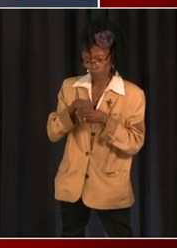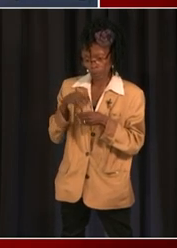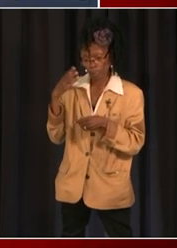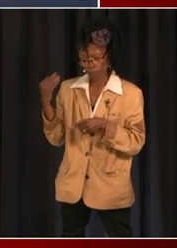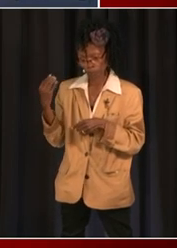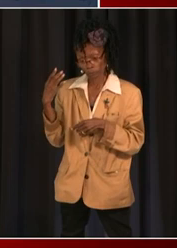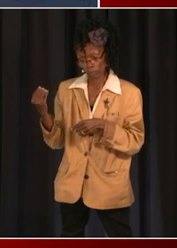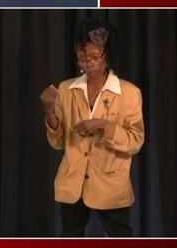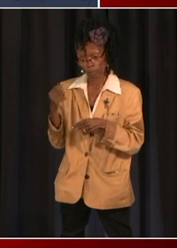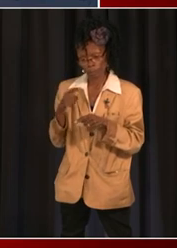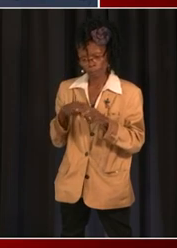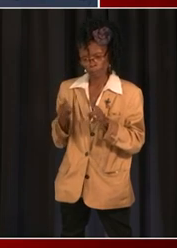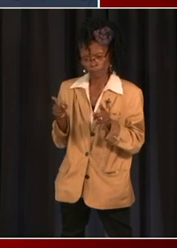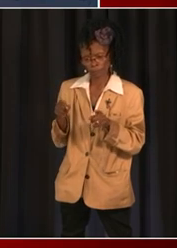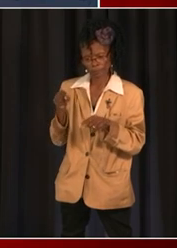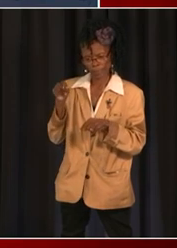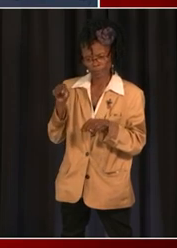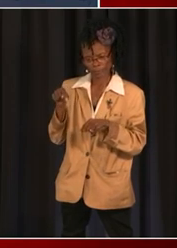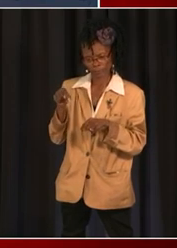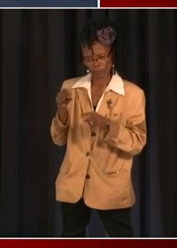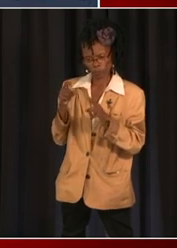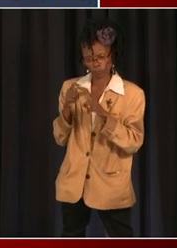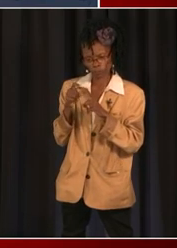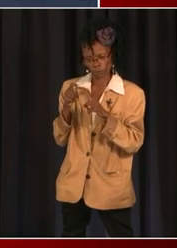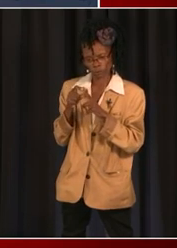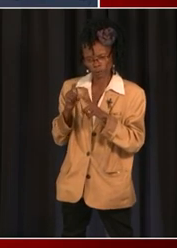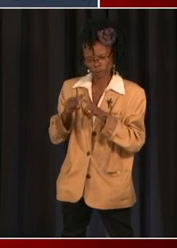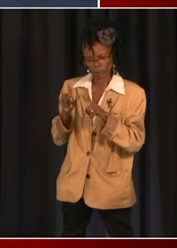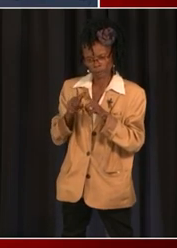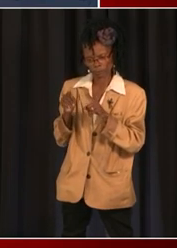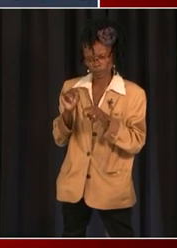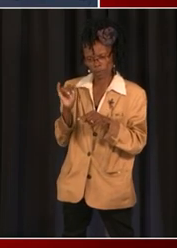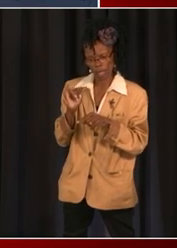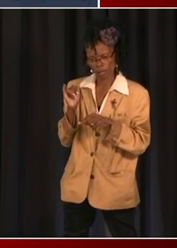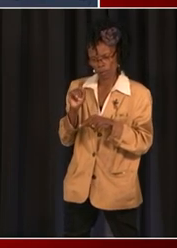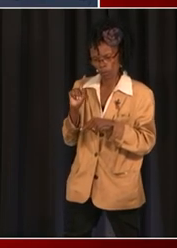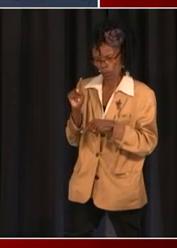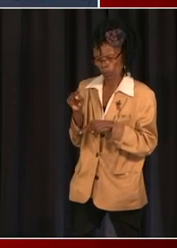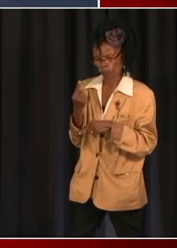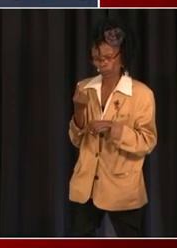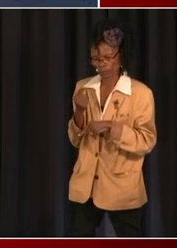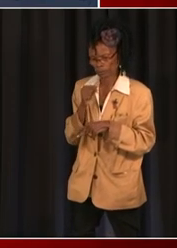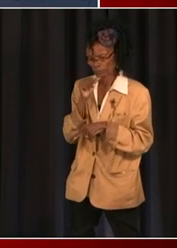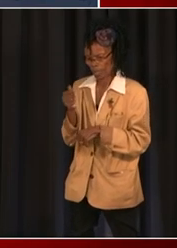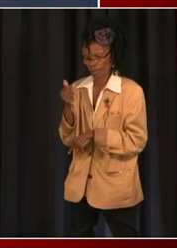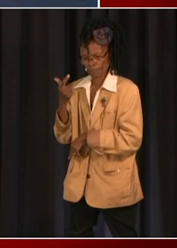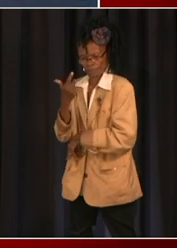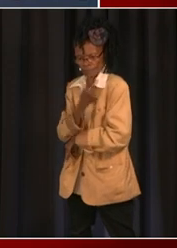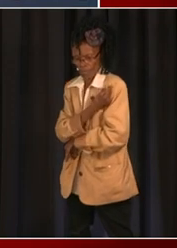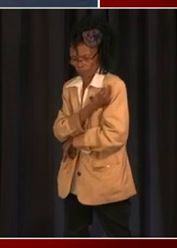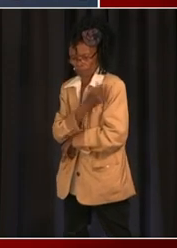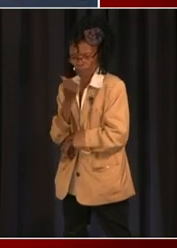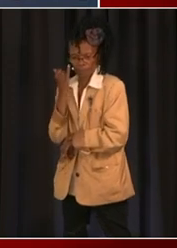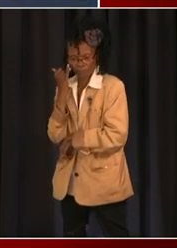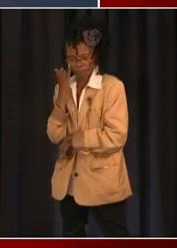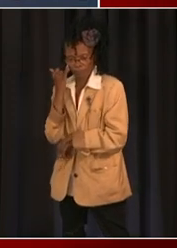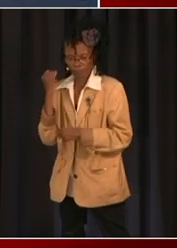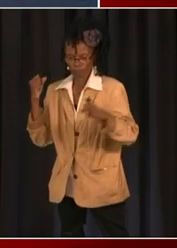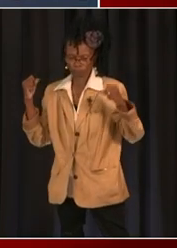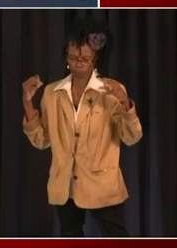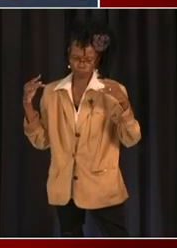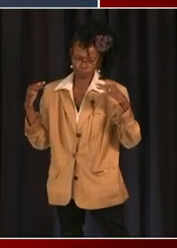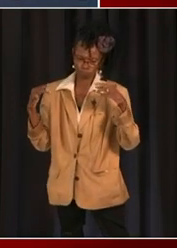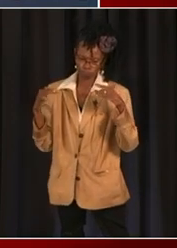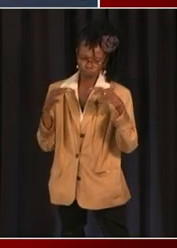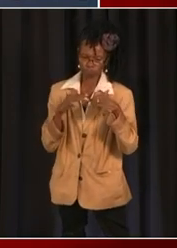this document, it's different, it's worded differently, that only unvaccinated in very crowded conditions would